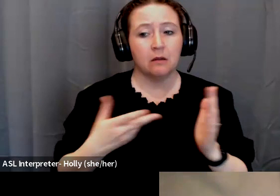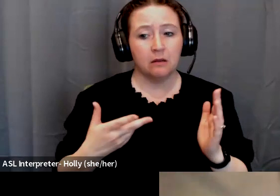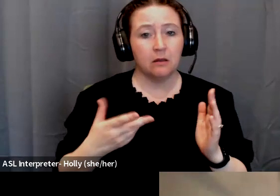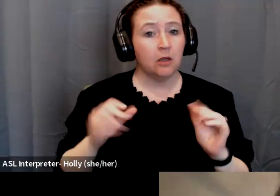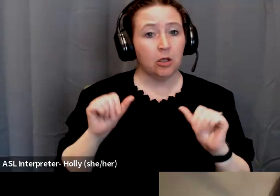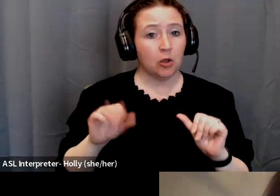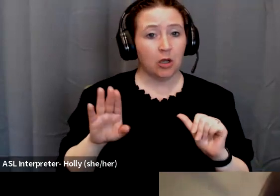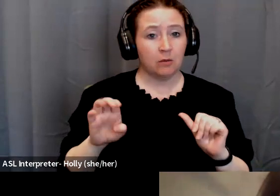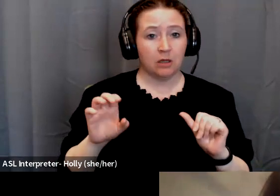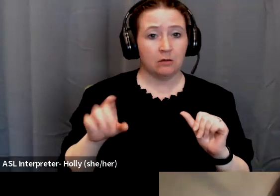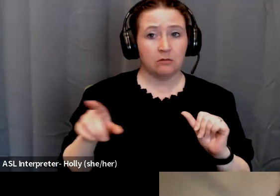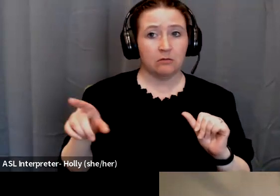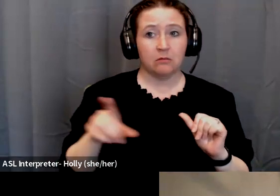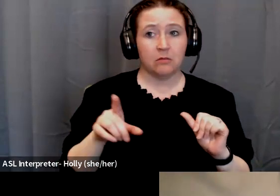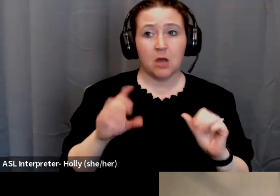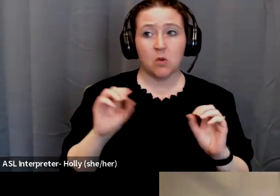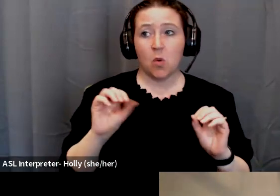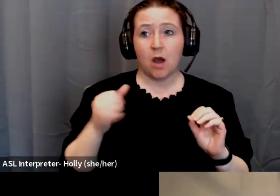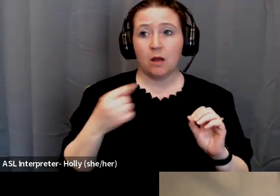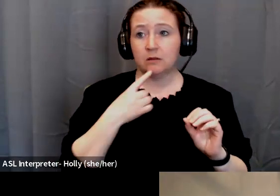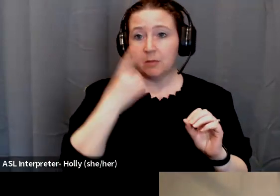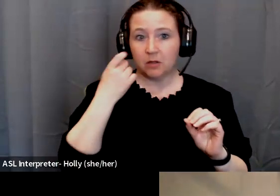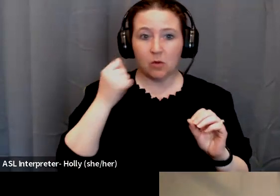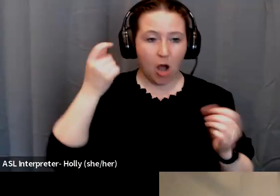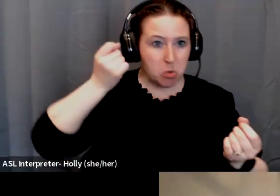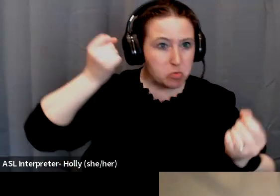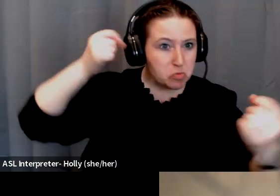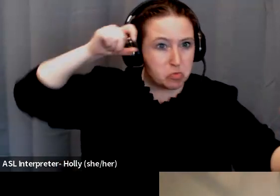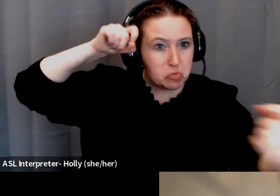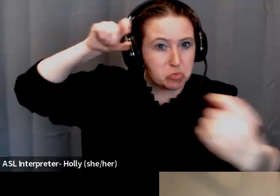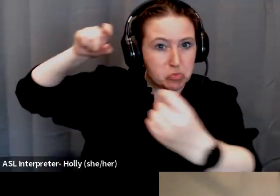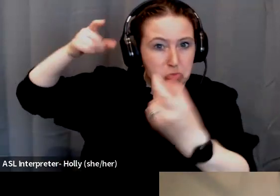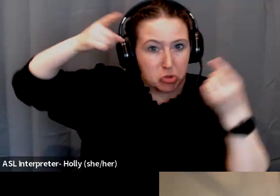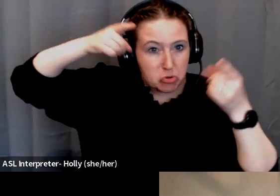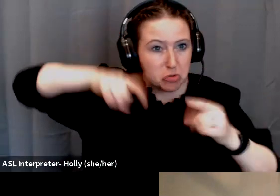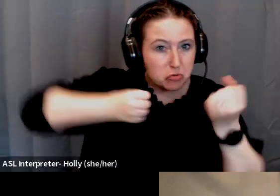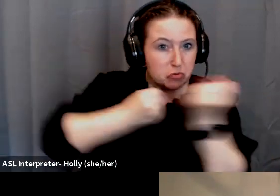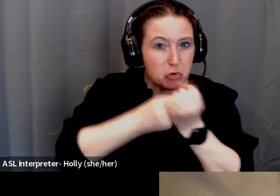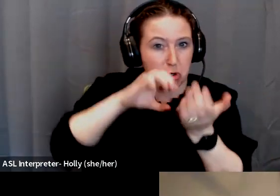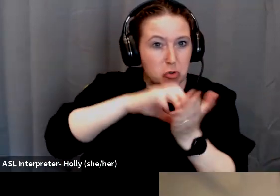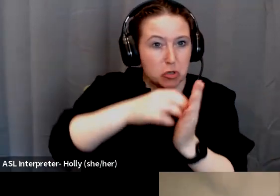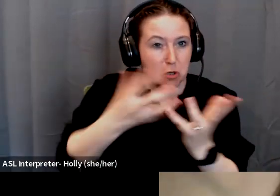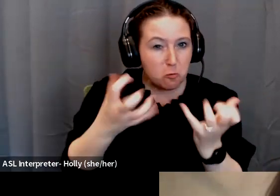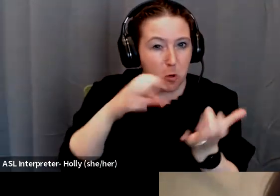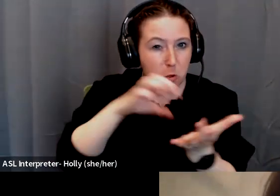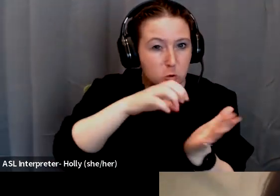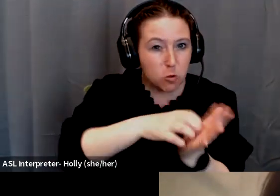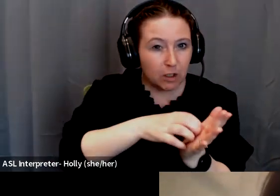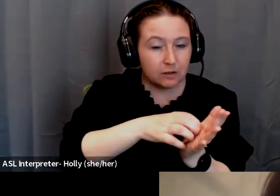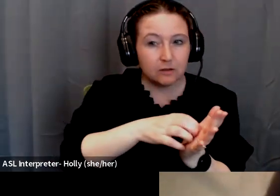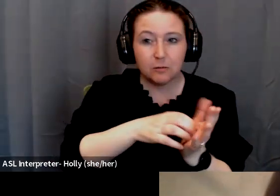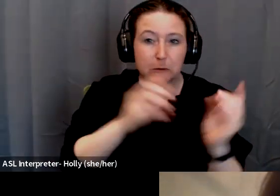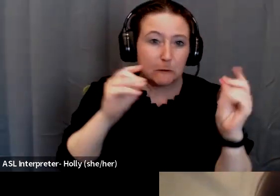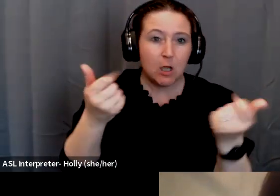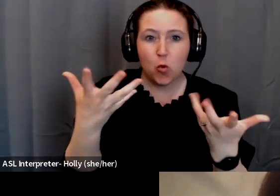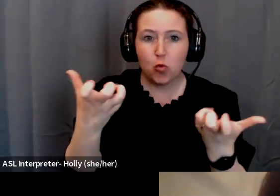that nobody else has anything to say because we are all on the same side of chocolate chip cookies. And so we want to go right to the vote. And